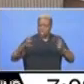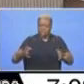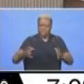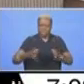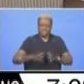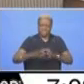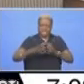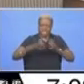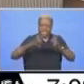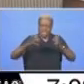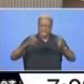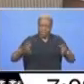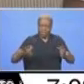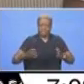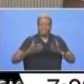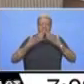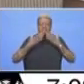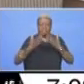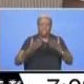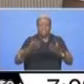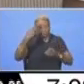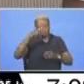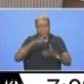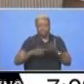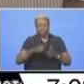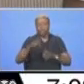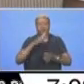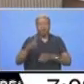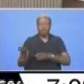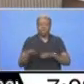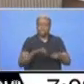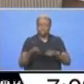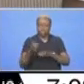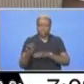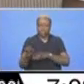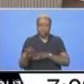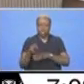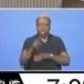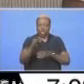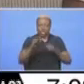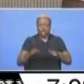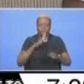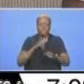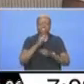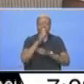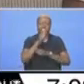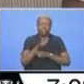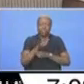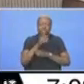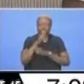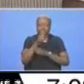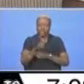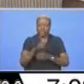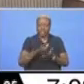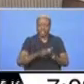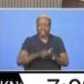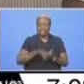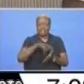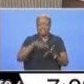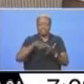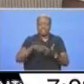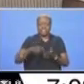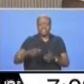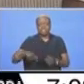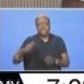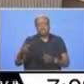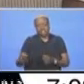enormous gratitude for what you are doing. And you can be sure that this generosity that you are